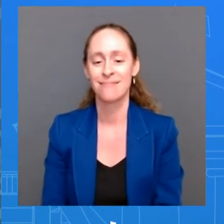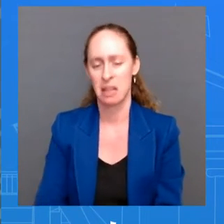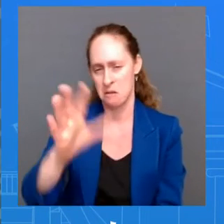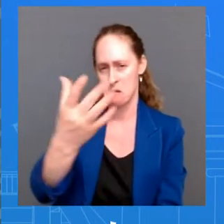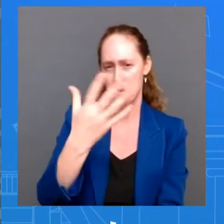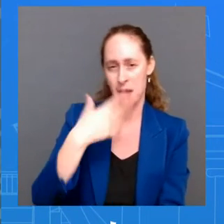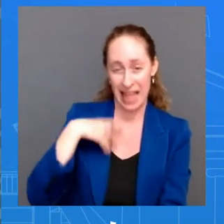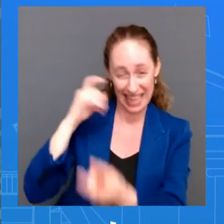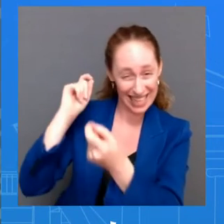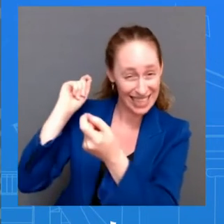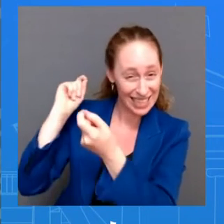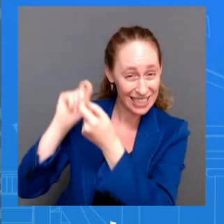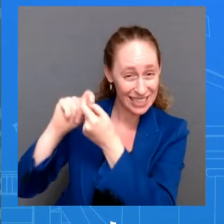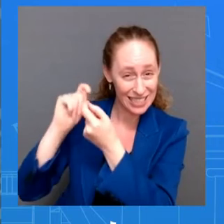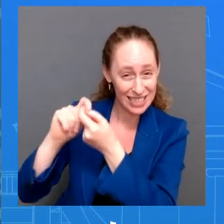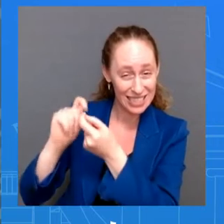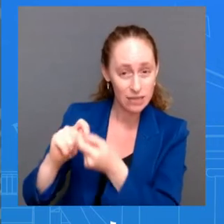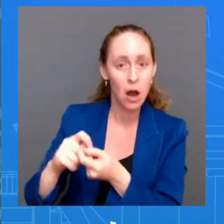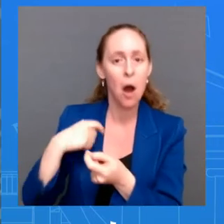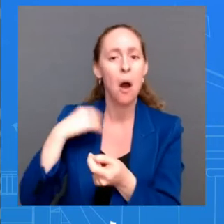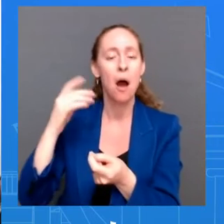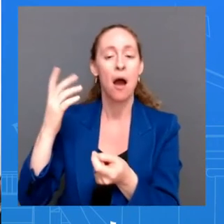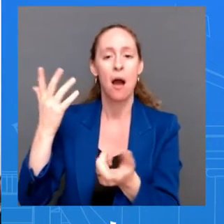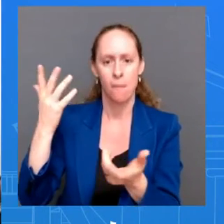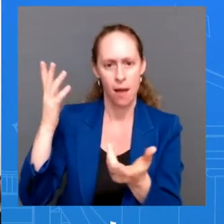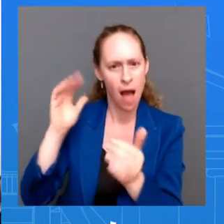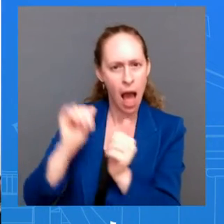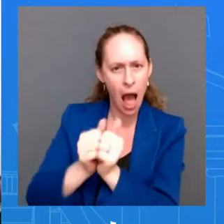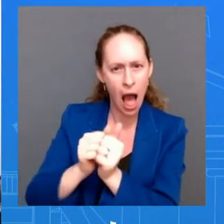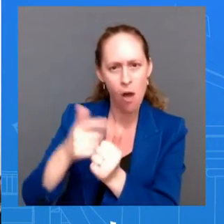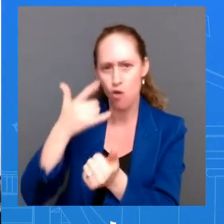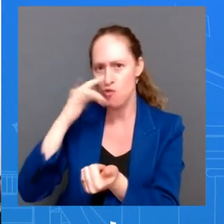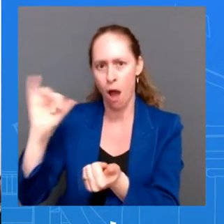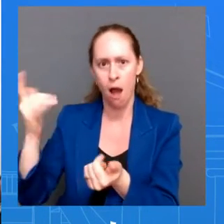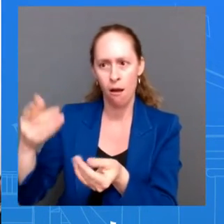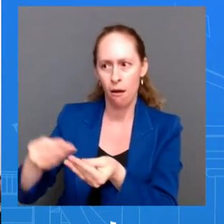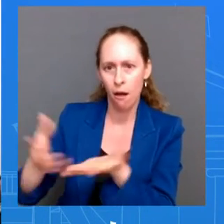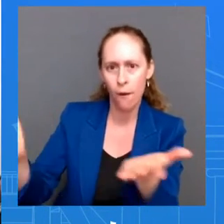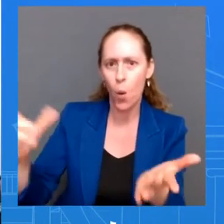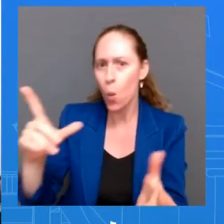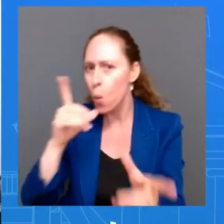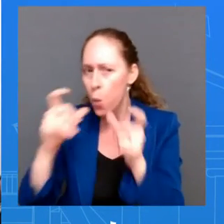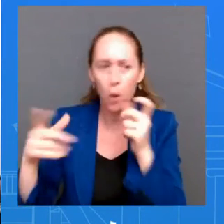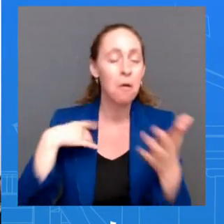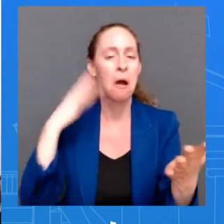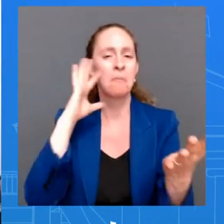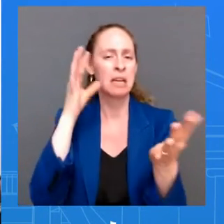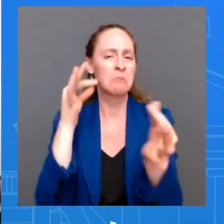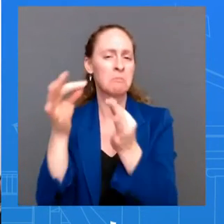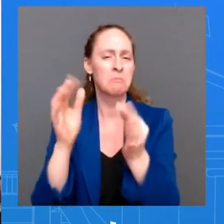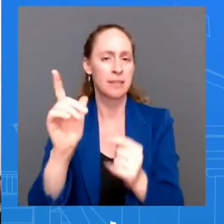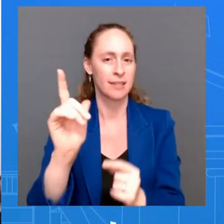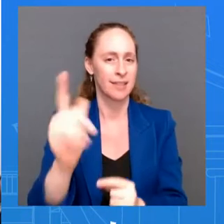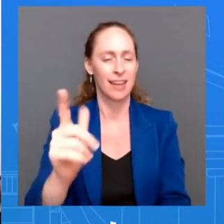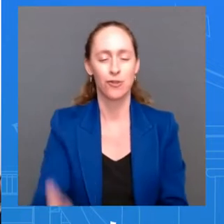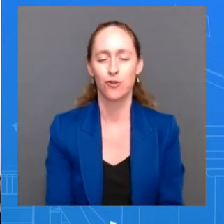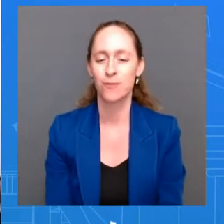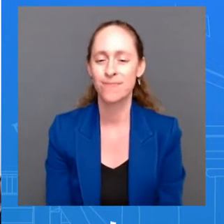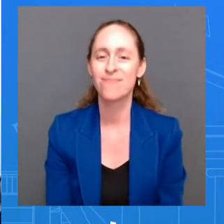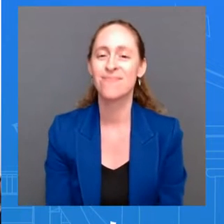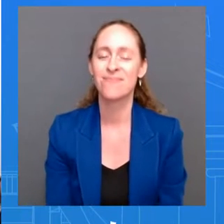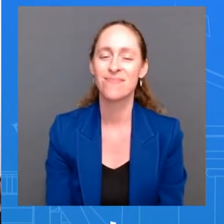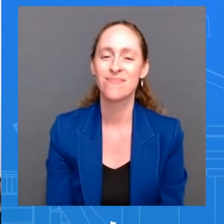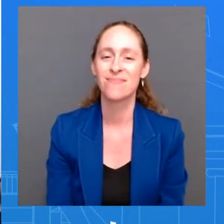we certainly will share that. And then just have one more following Secretary Blinken's conversation with Sergey